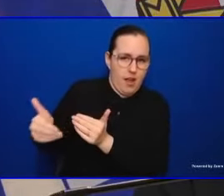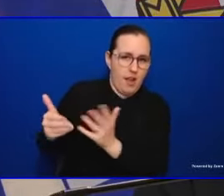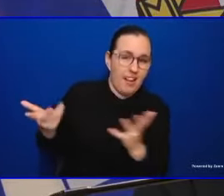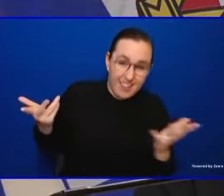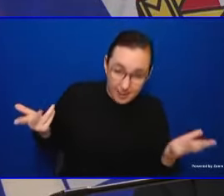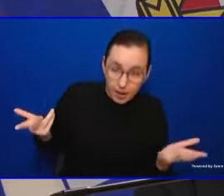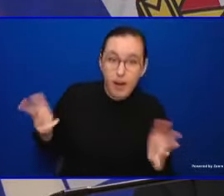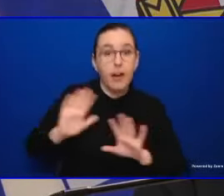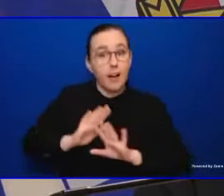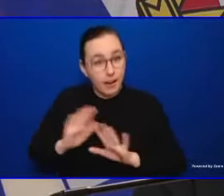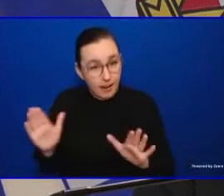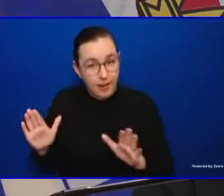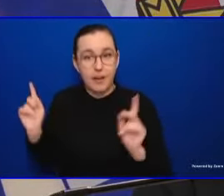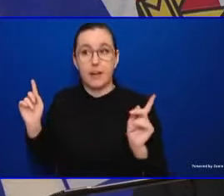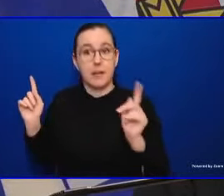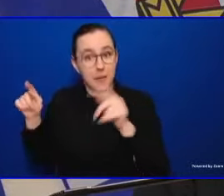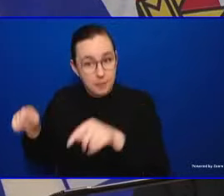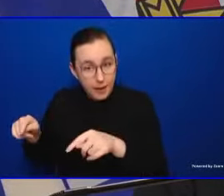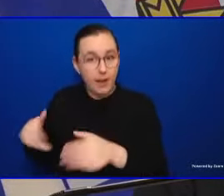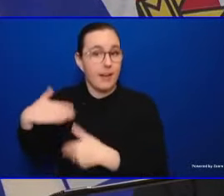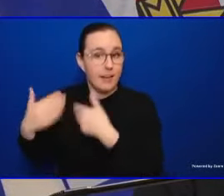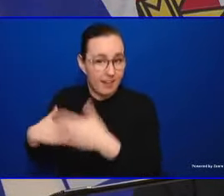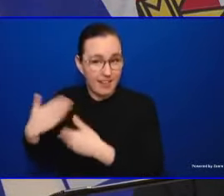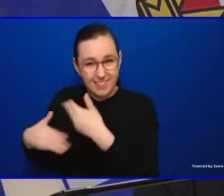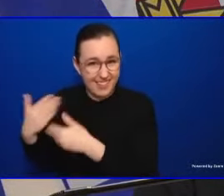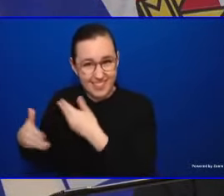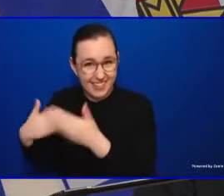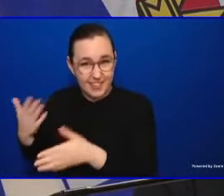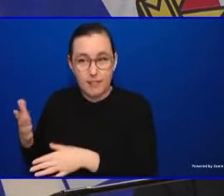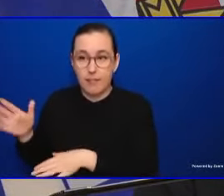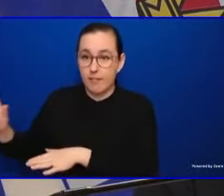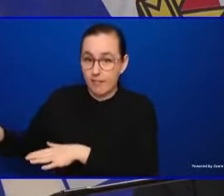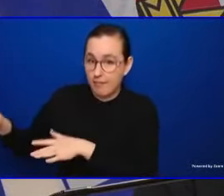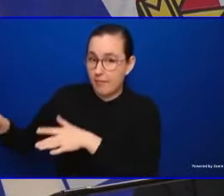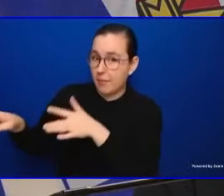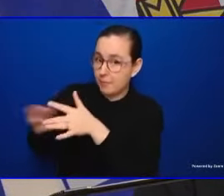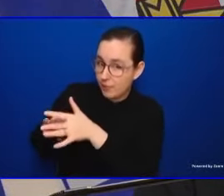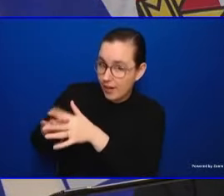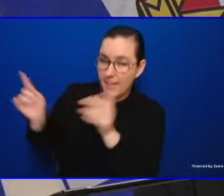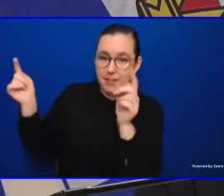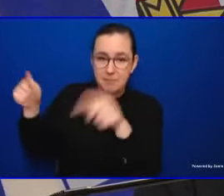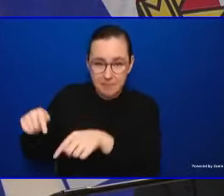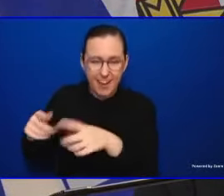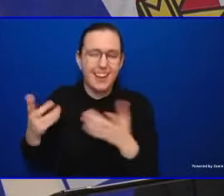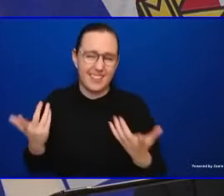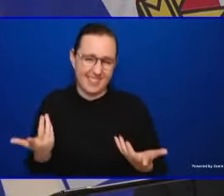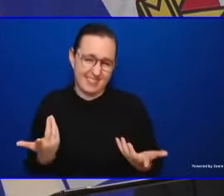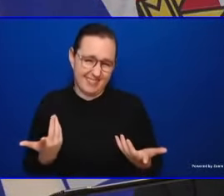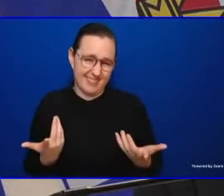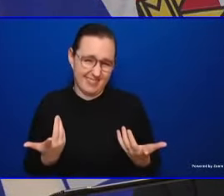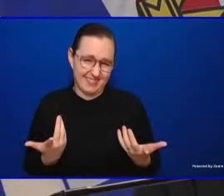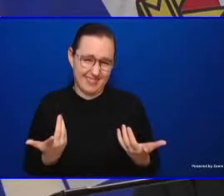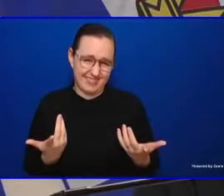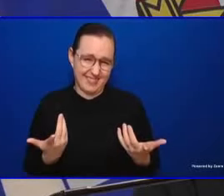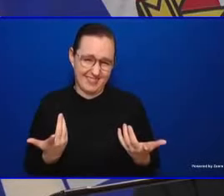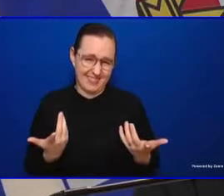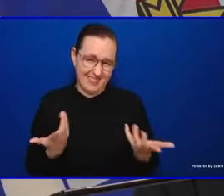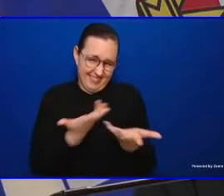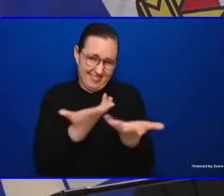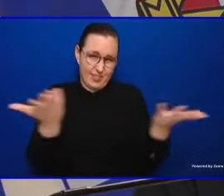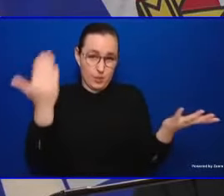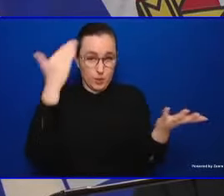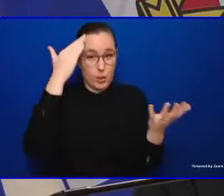to have a little bit of time, as we know, a lot of people have been working very long hours, and including